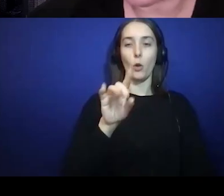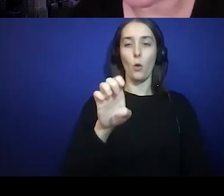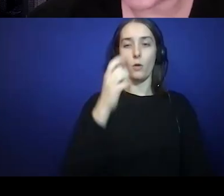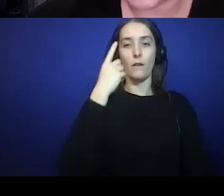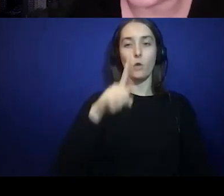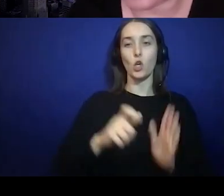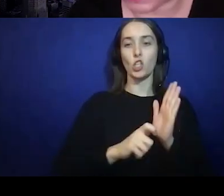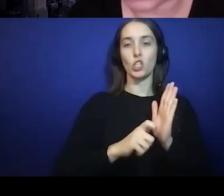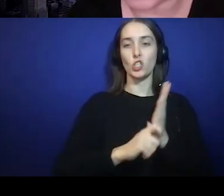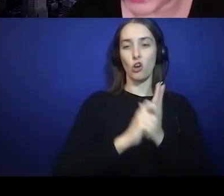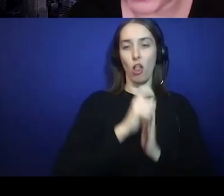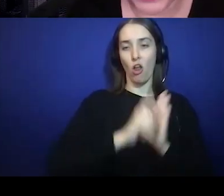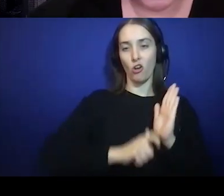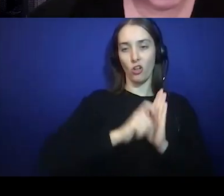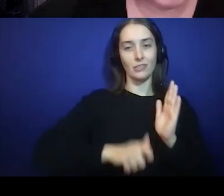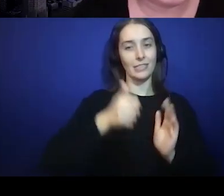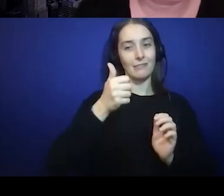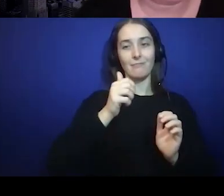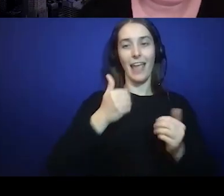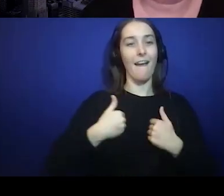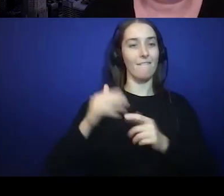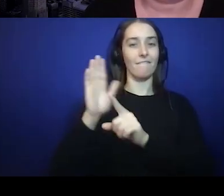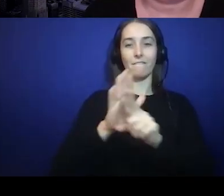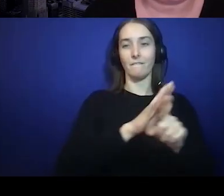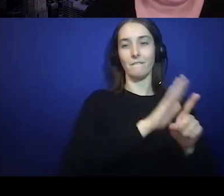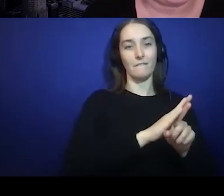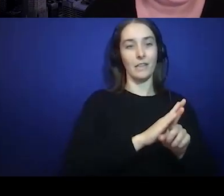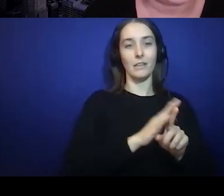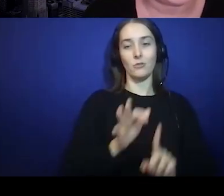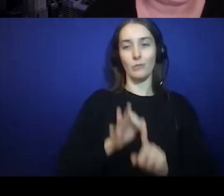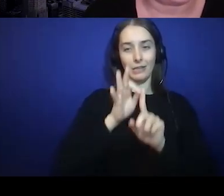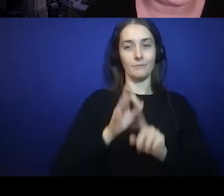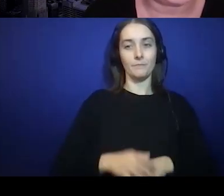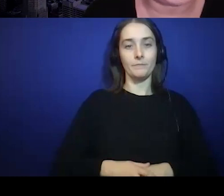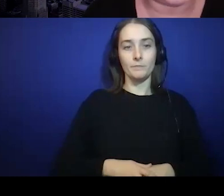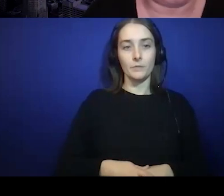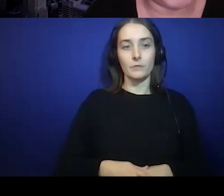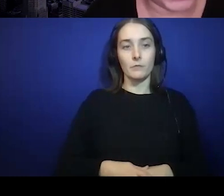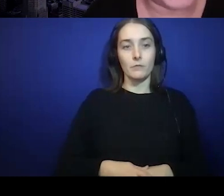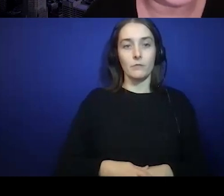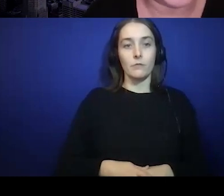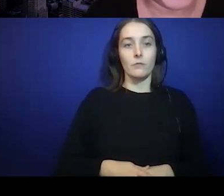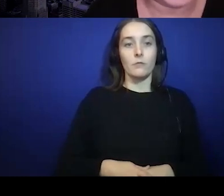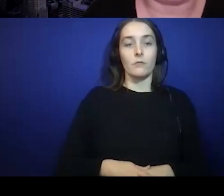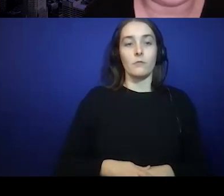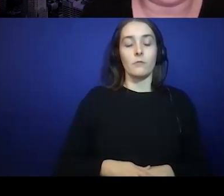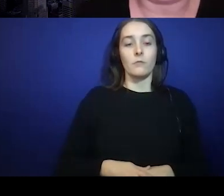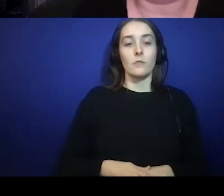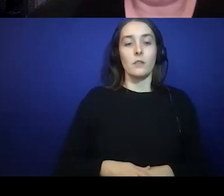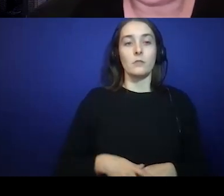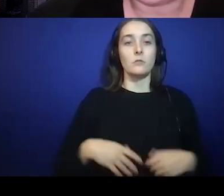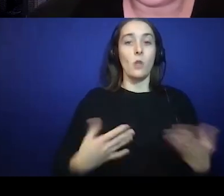one has one, and it's the only one with it. So you can notice that a book